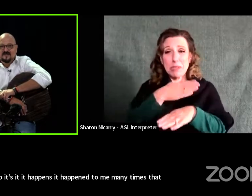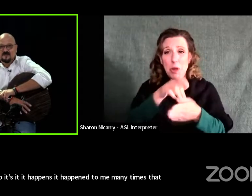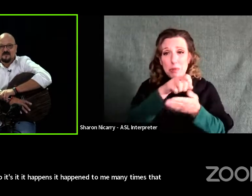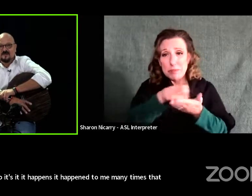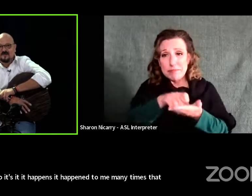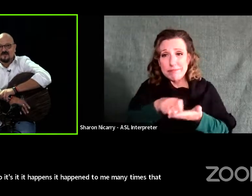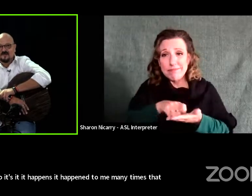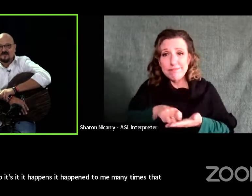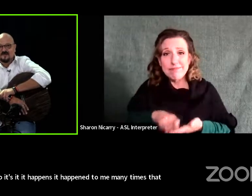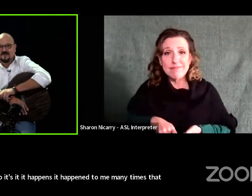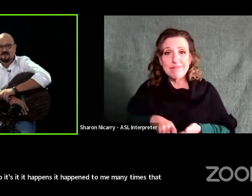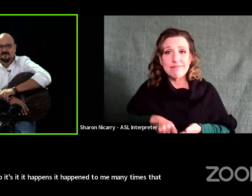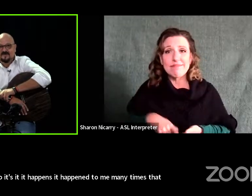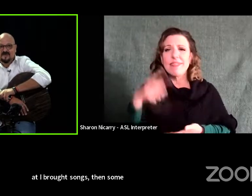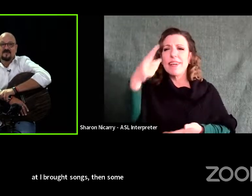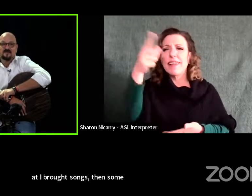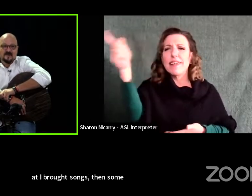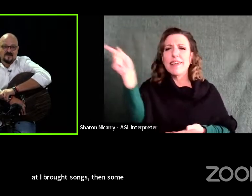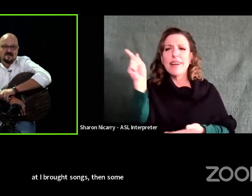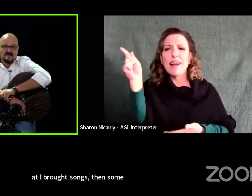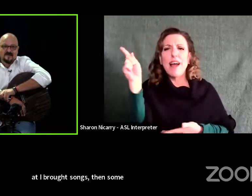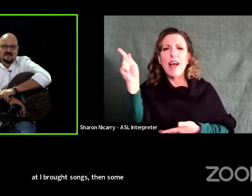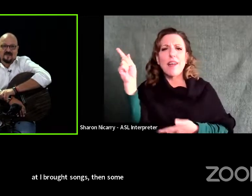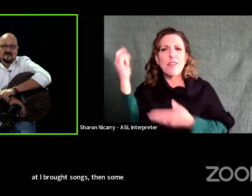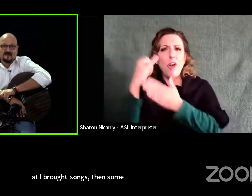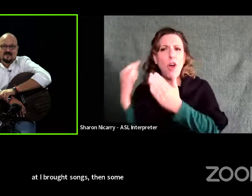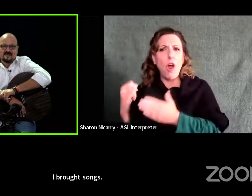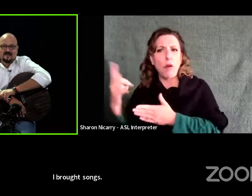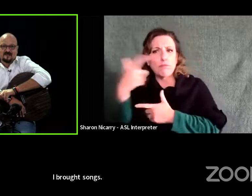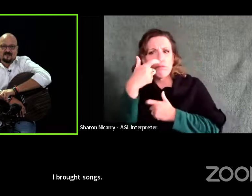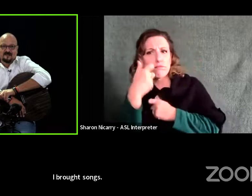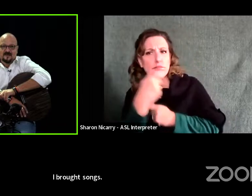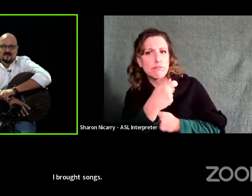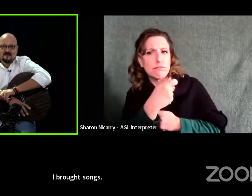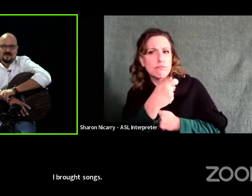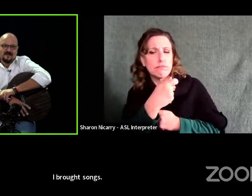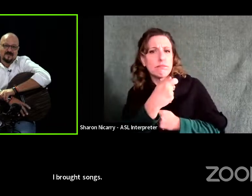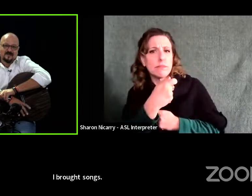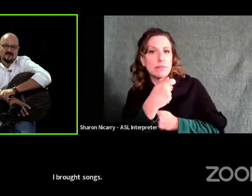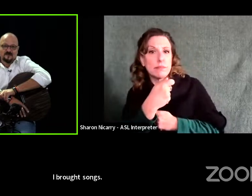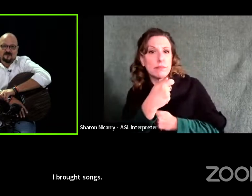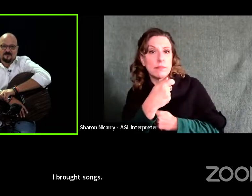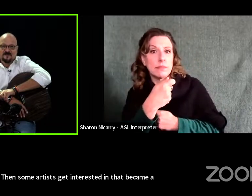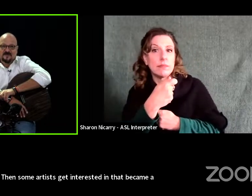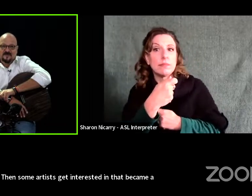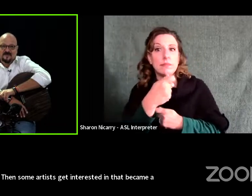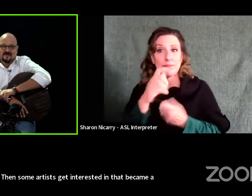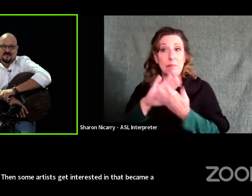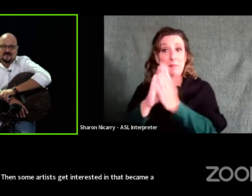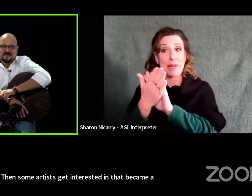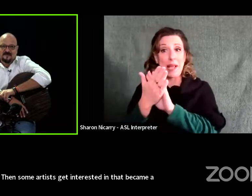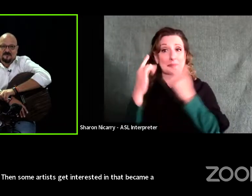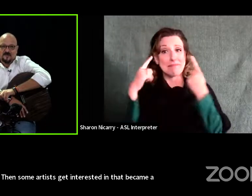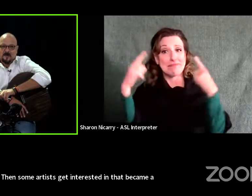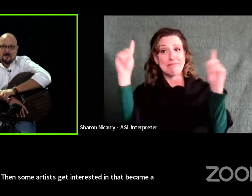and then some artists get interested in that and became a hit. So